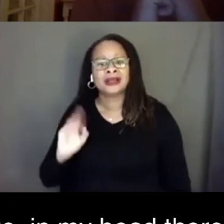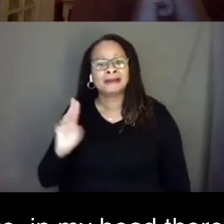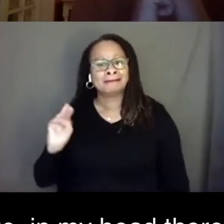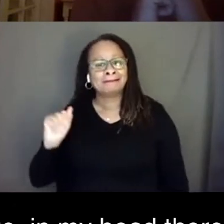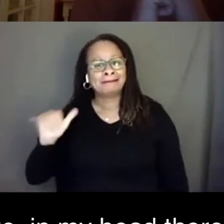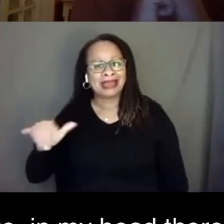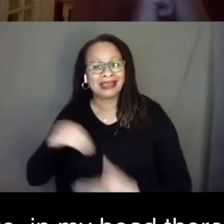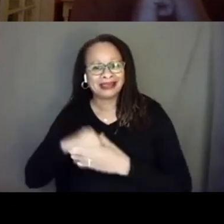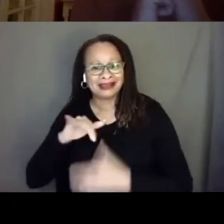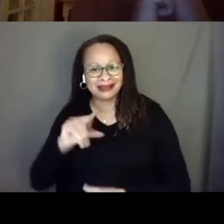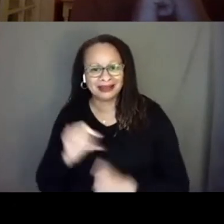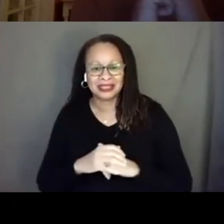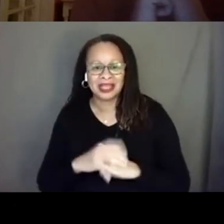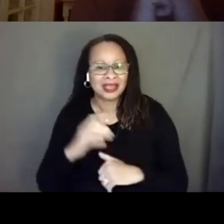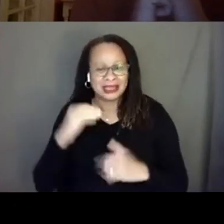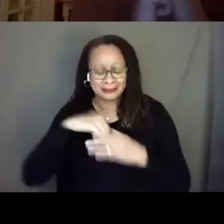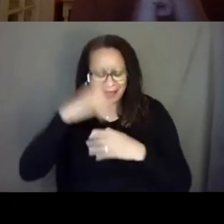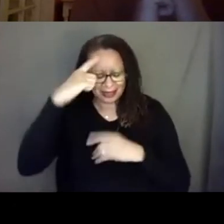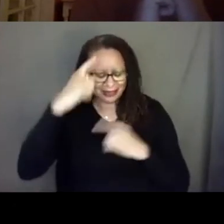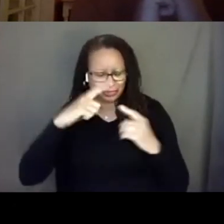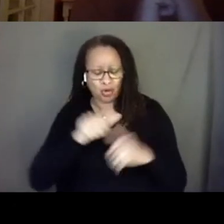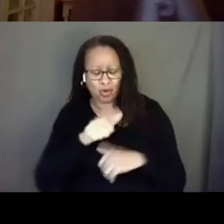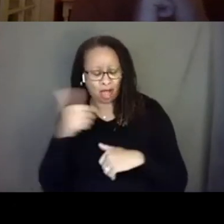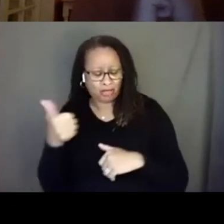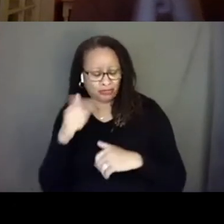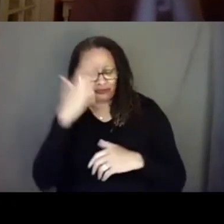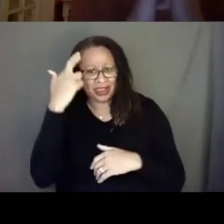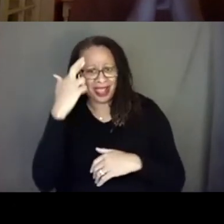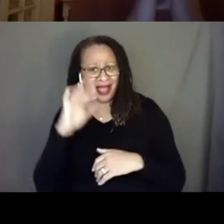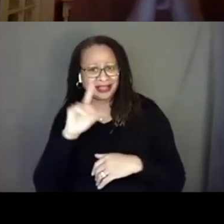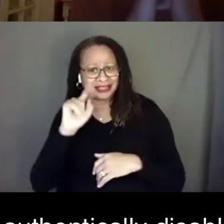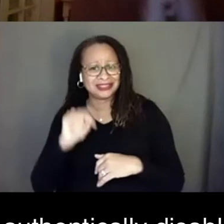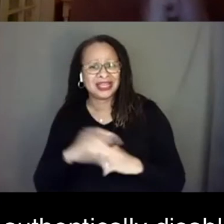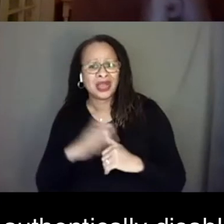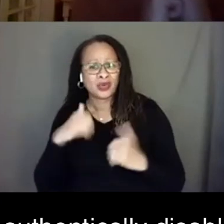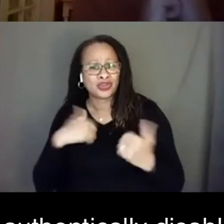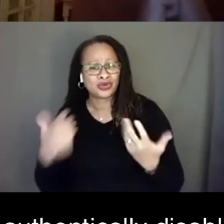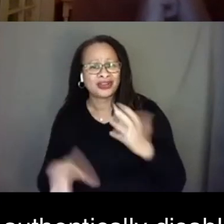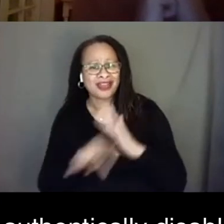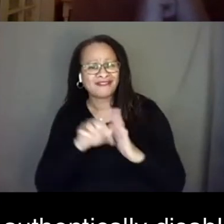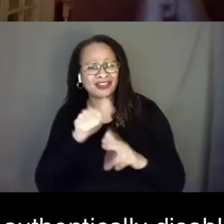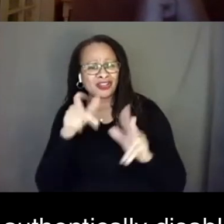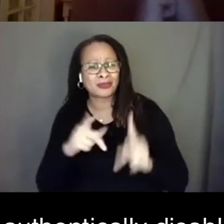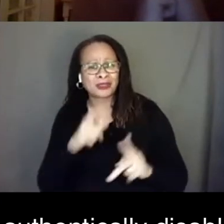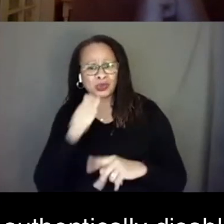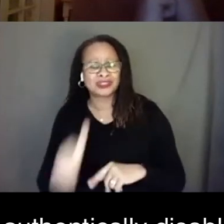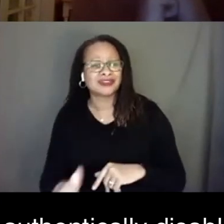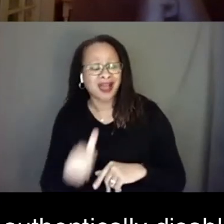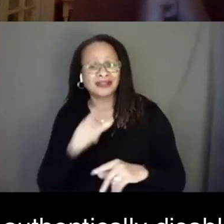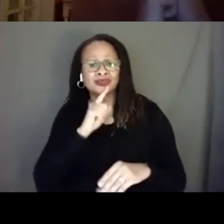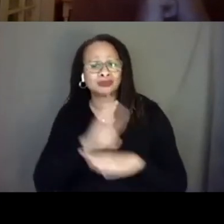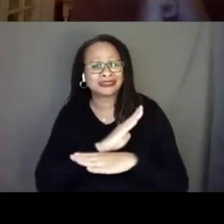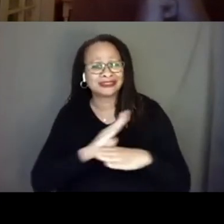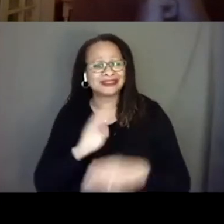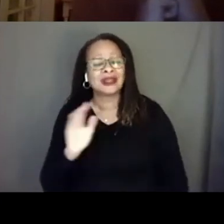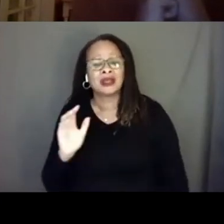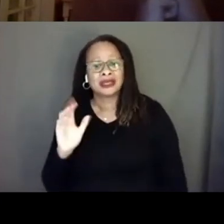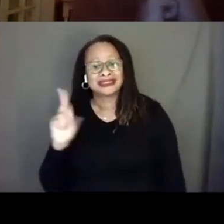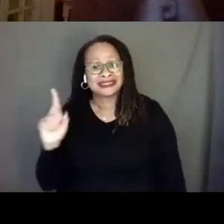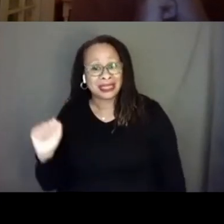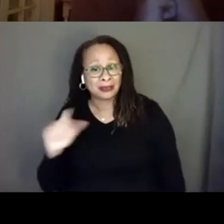no like alternate reality where you could have cast someone who was not authentically disabled. But do you want to speak to that